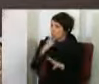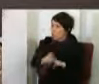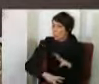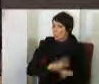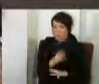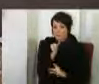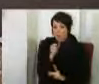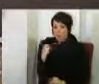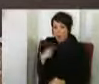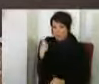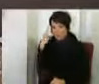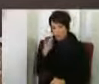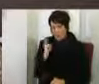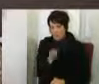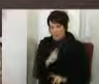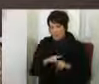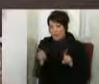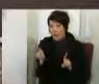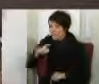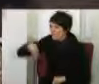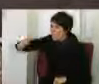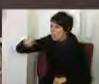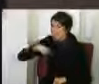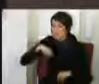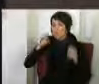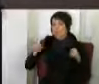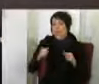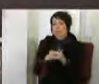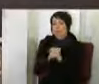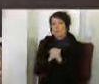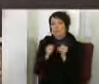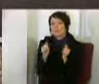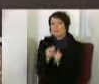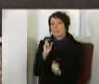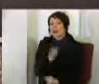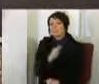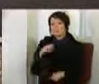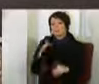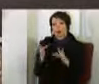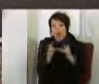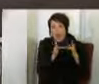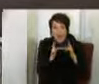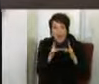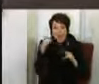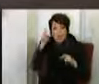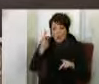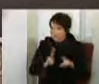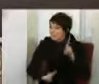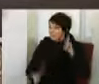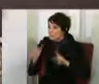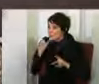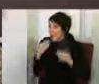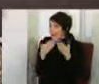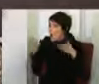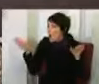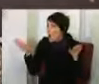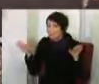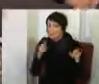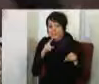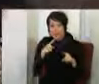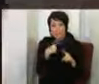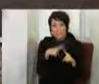us in this gathering, but you're changing the world for those who are able to worship with us online. For those who don't have an open and affirming place